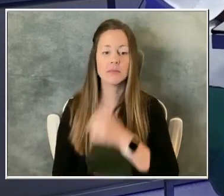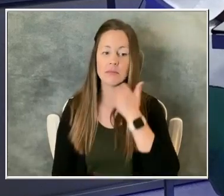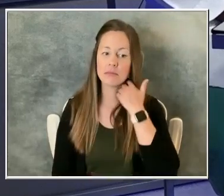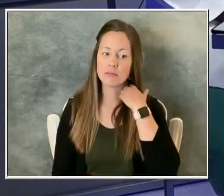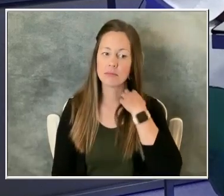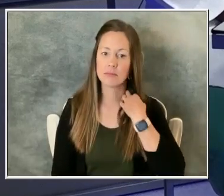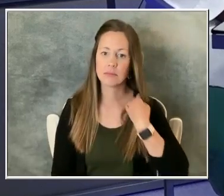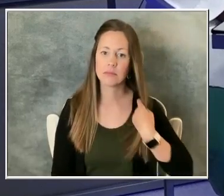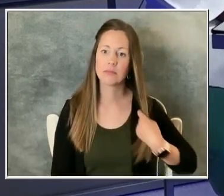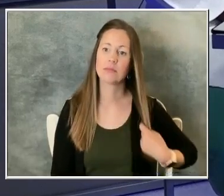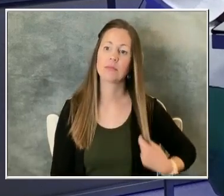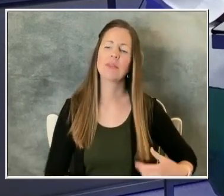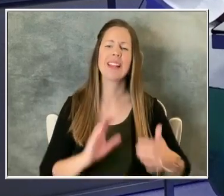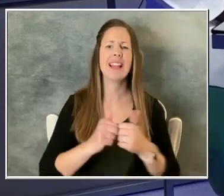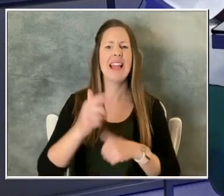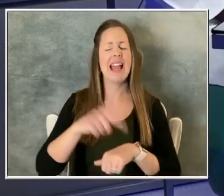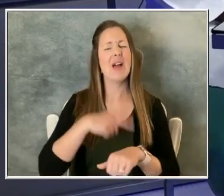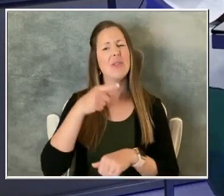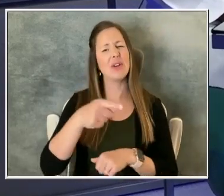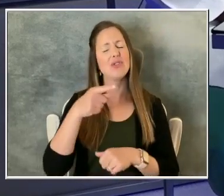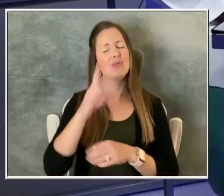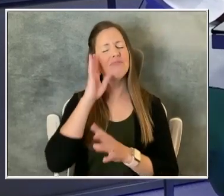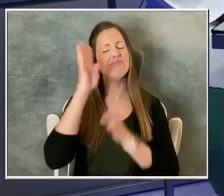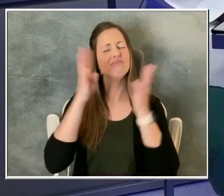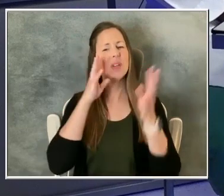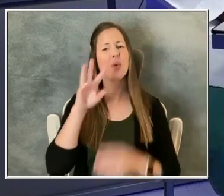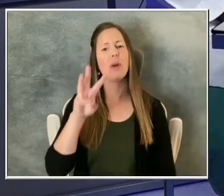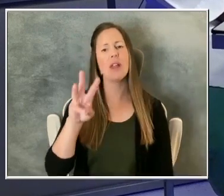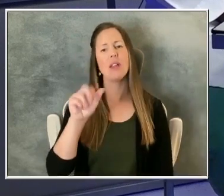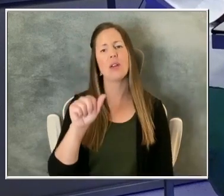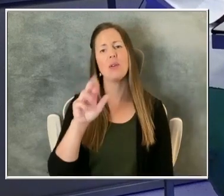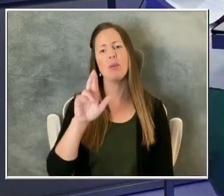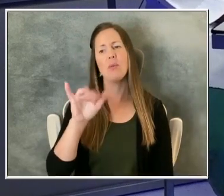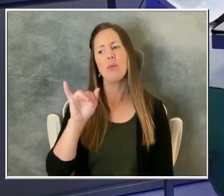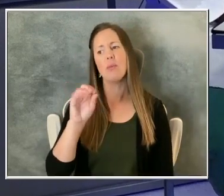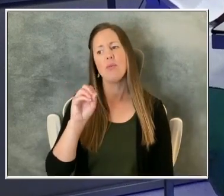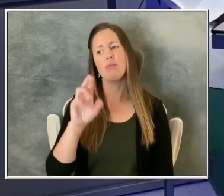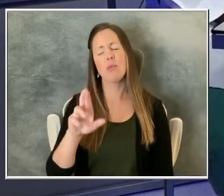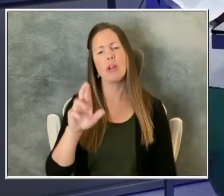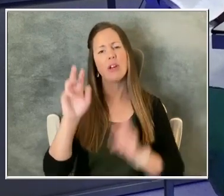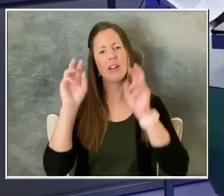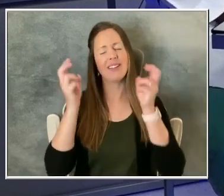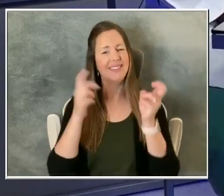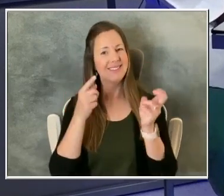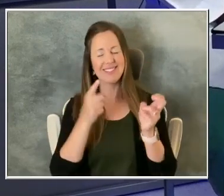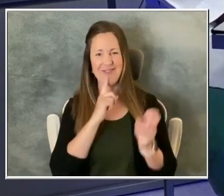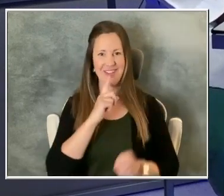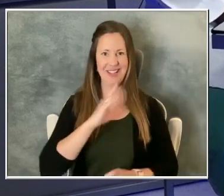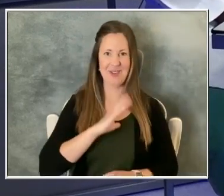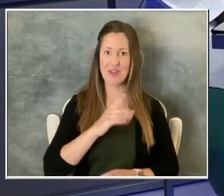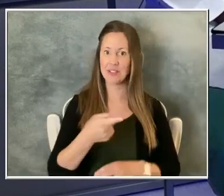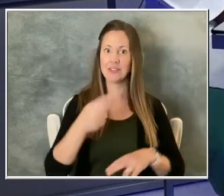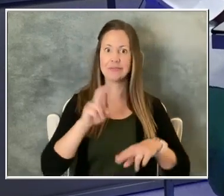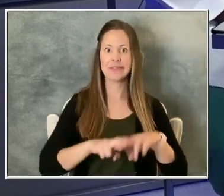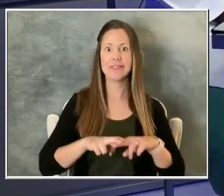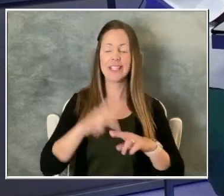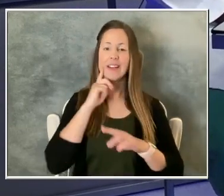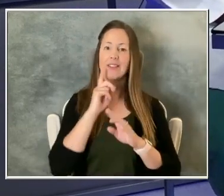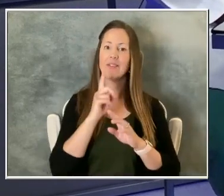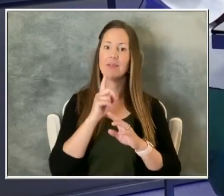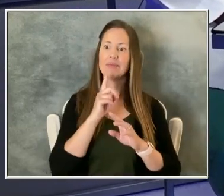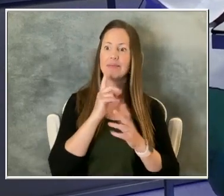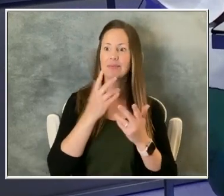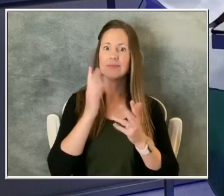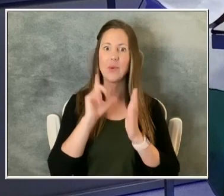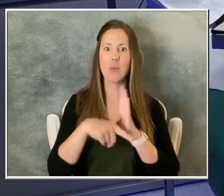to come up with this Warrior, that turn of phrase? That's pretty cool. Did you sit in a dark room for a while and just contemplate different ways to